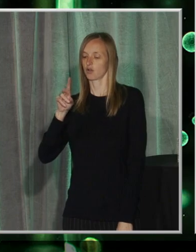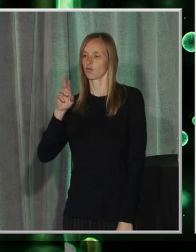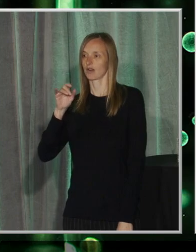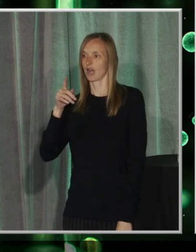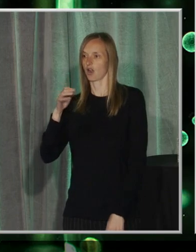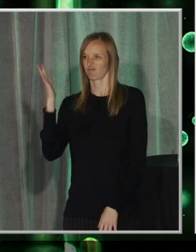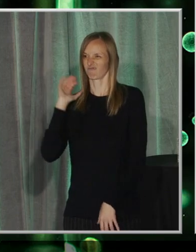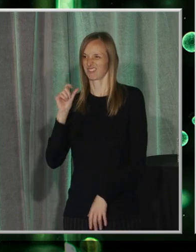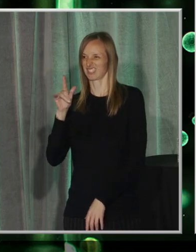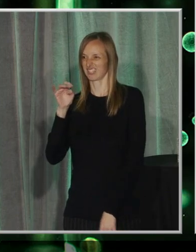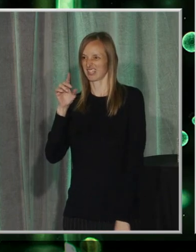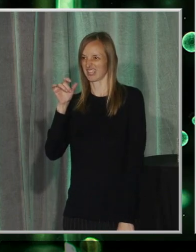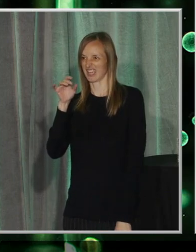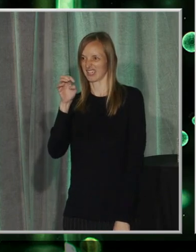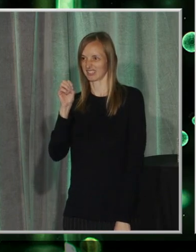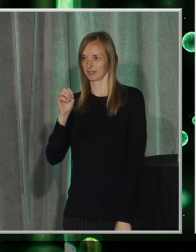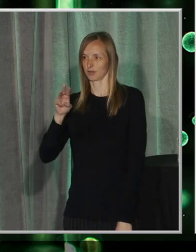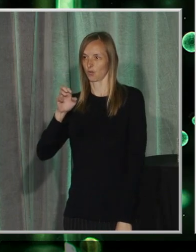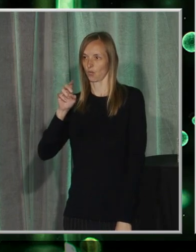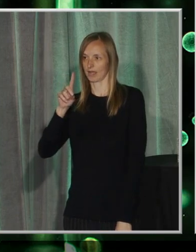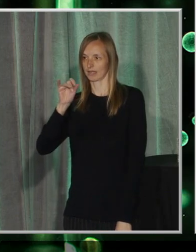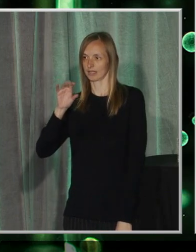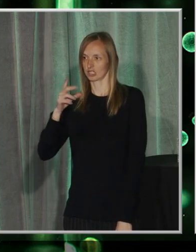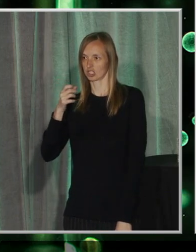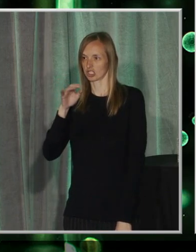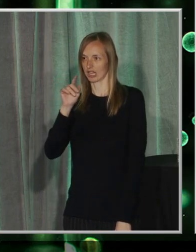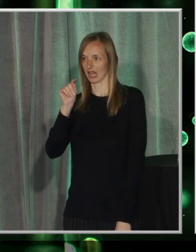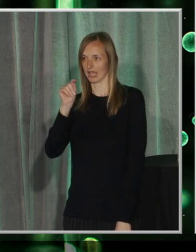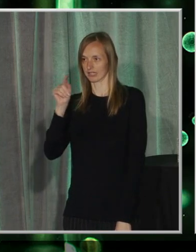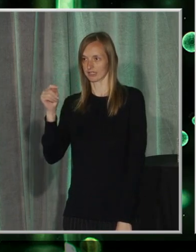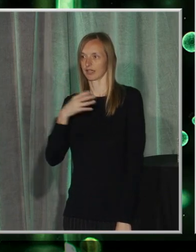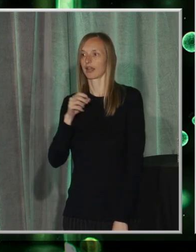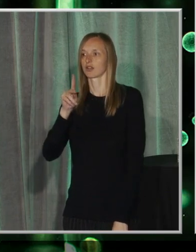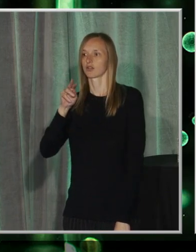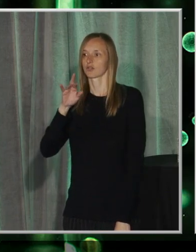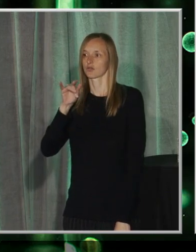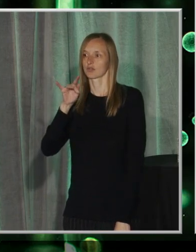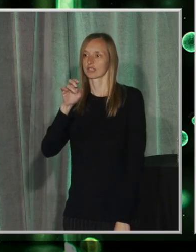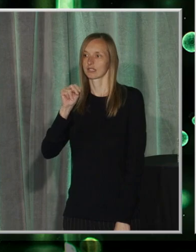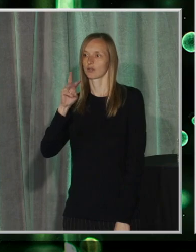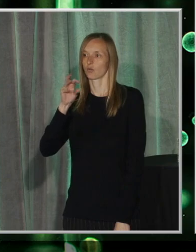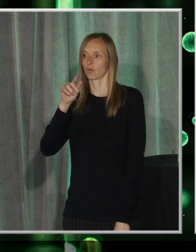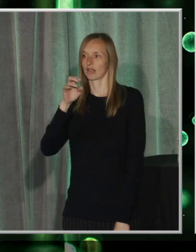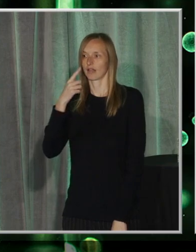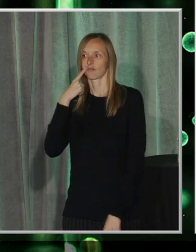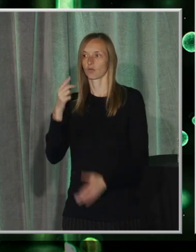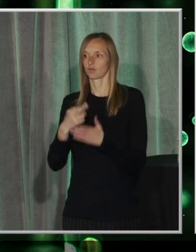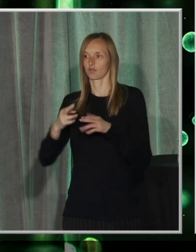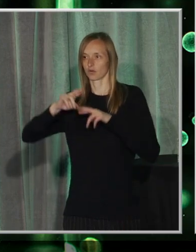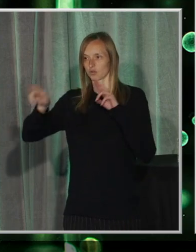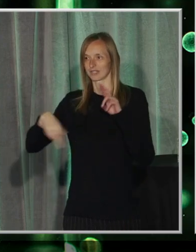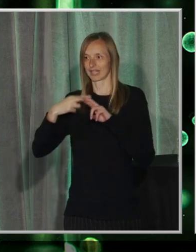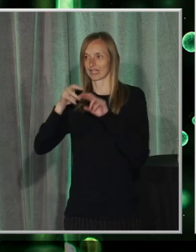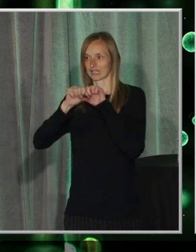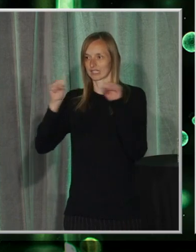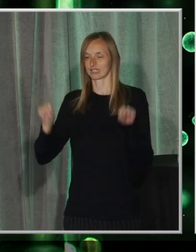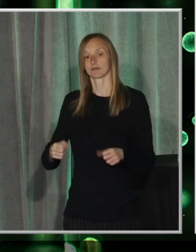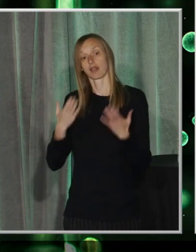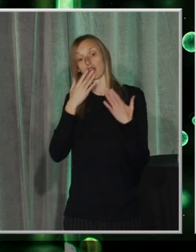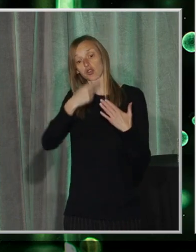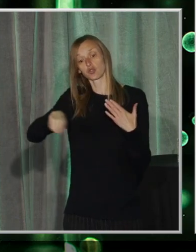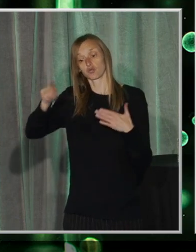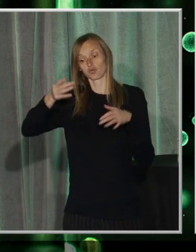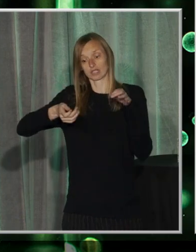Wendy Schlett of Foresight Management. And Kristen Wieland of Resource Recycling Systems. Thank you,